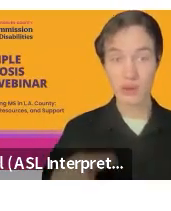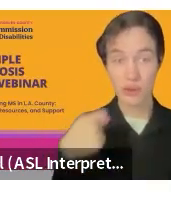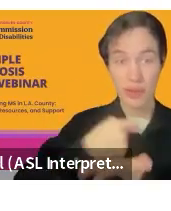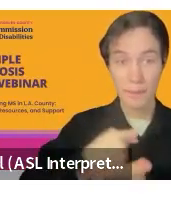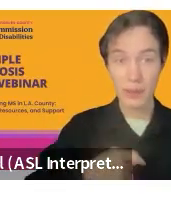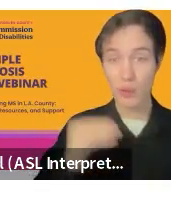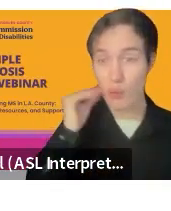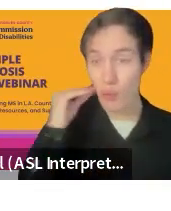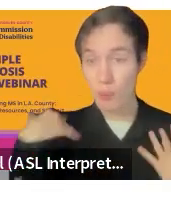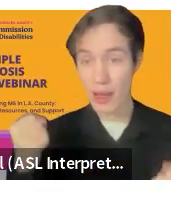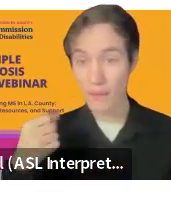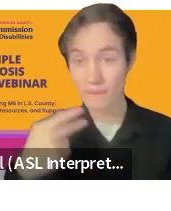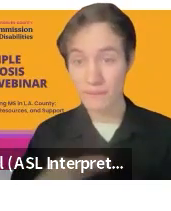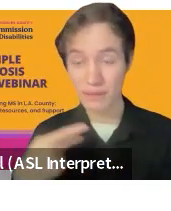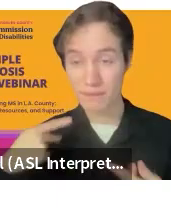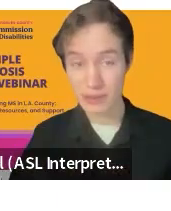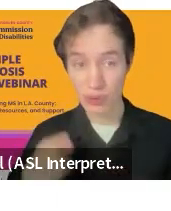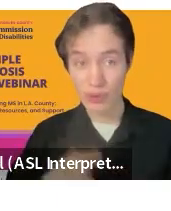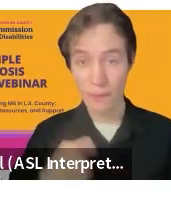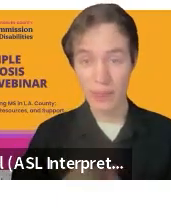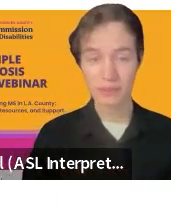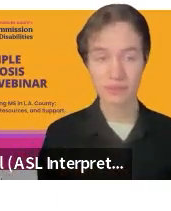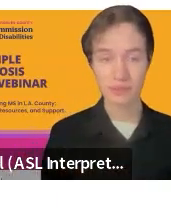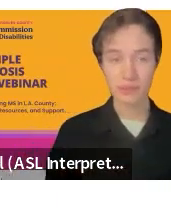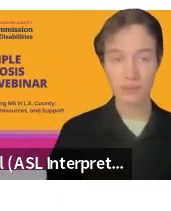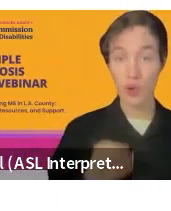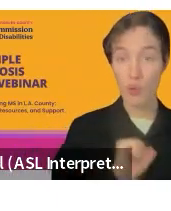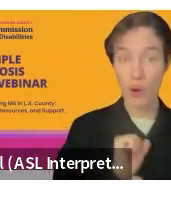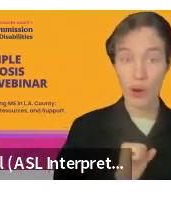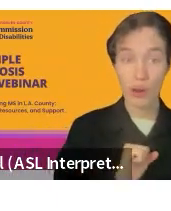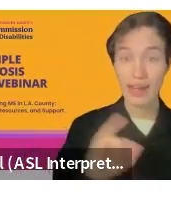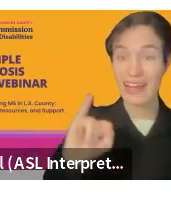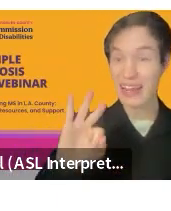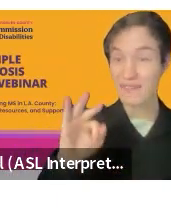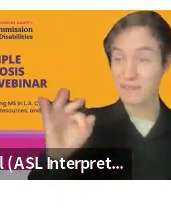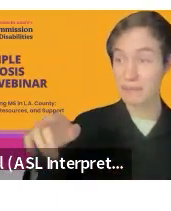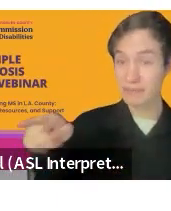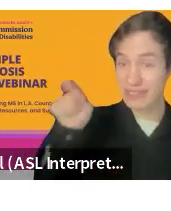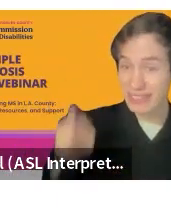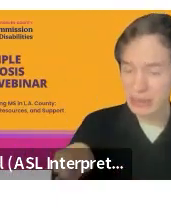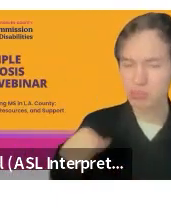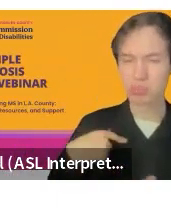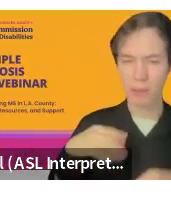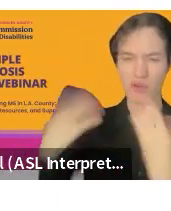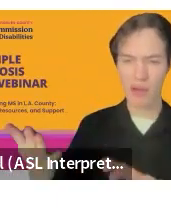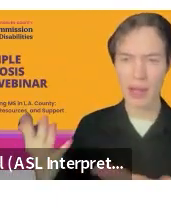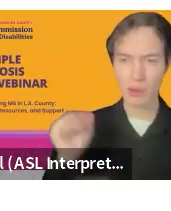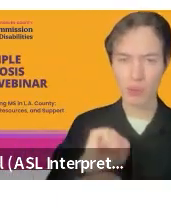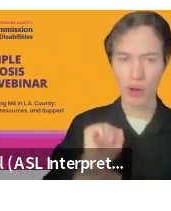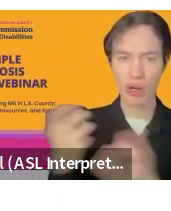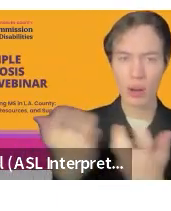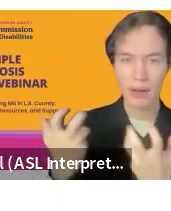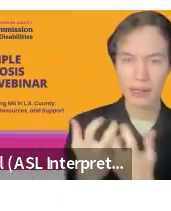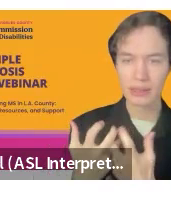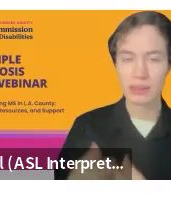therapy in LA County. If needed, I provide work accommodations for my patients, or I plug